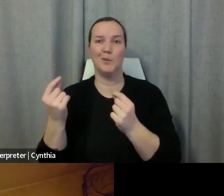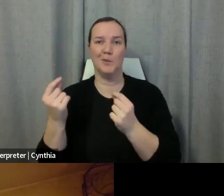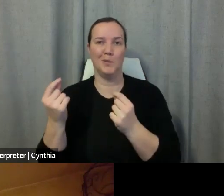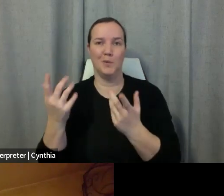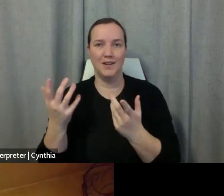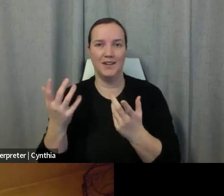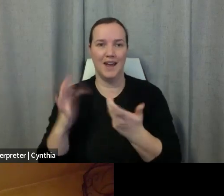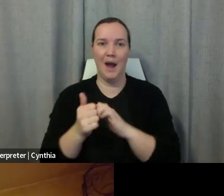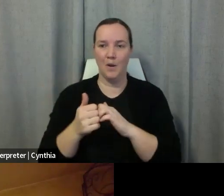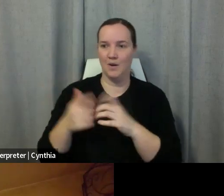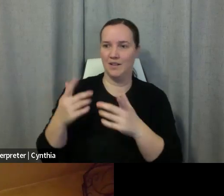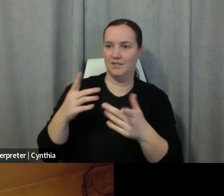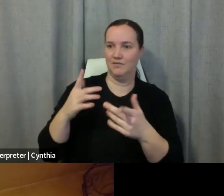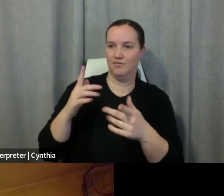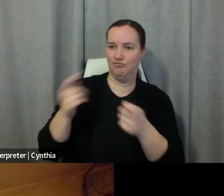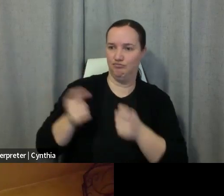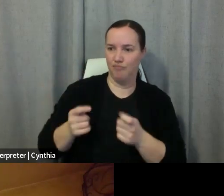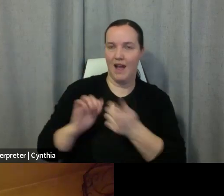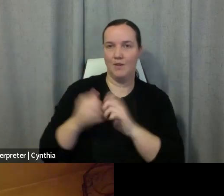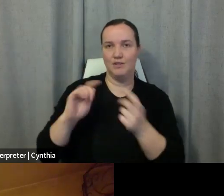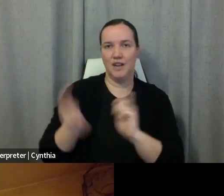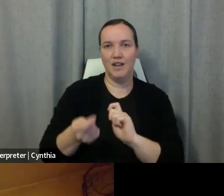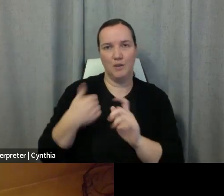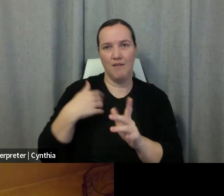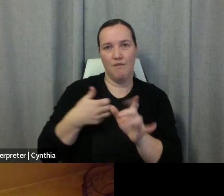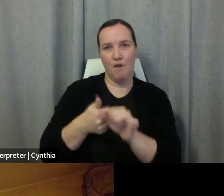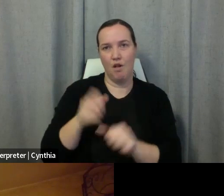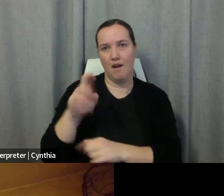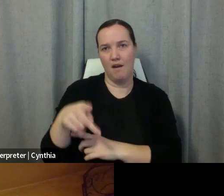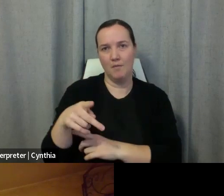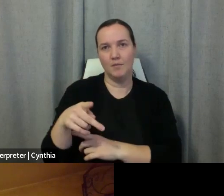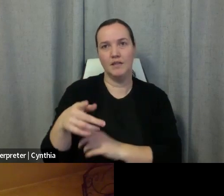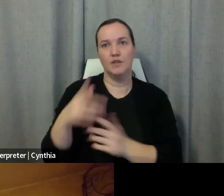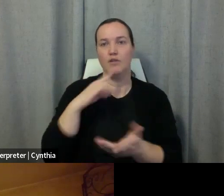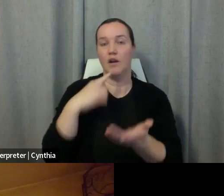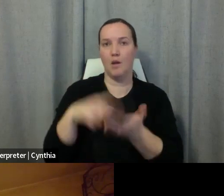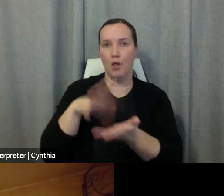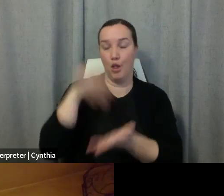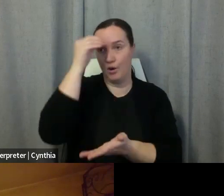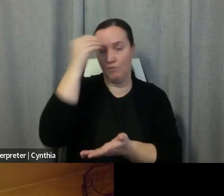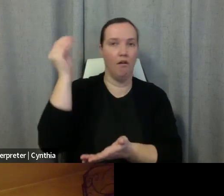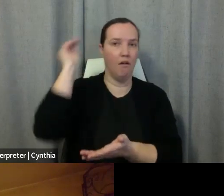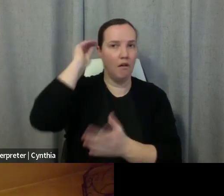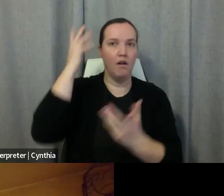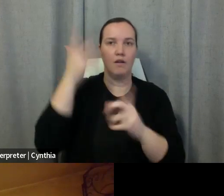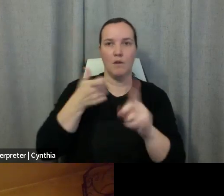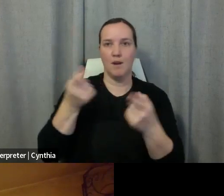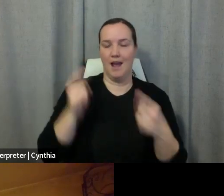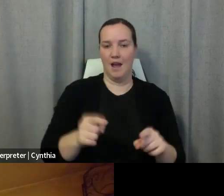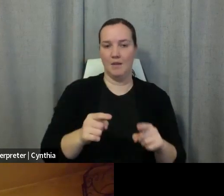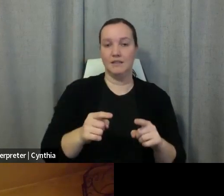space, how do we navigate that? And I would say there's also a follow-up. What is the learnings from what has happened in terms of what we put in place to minimize